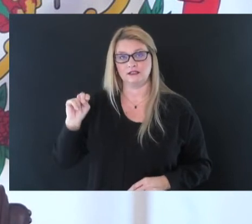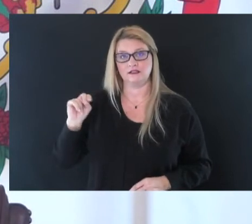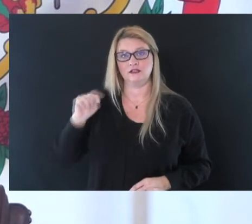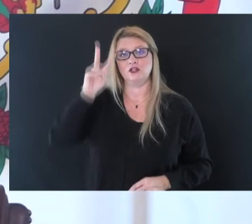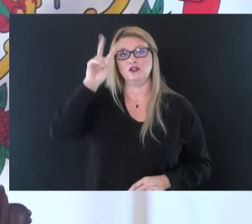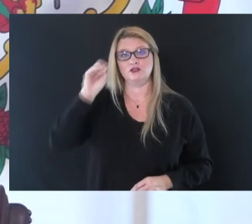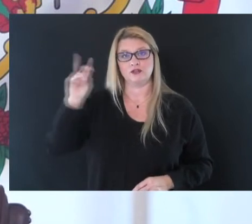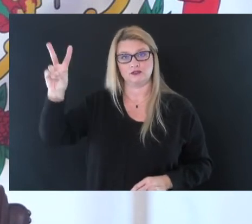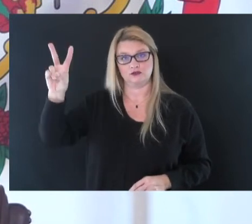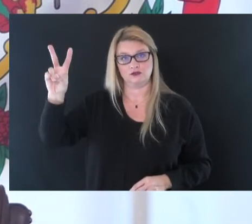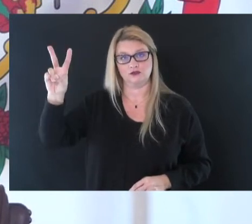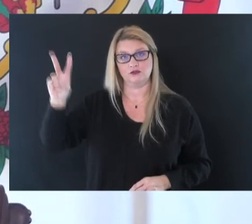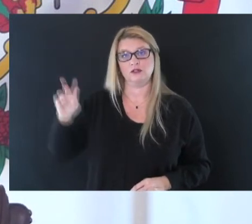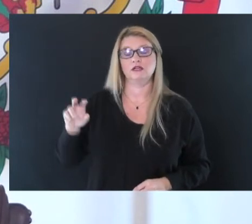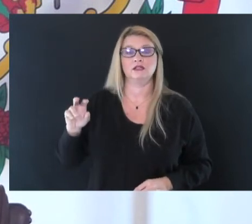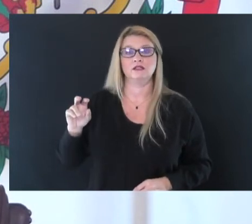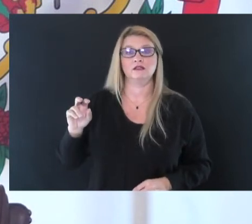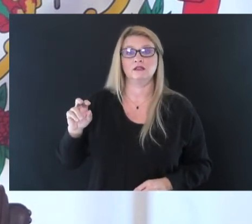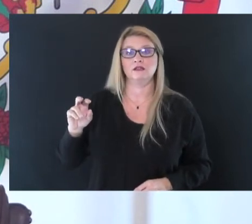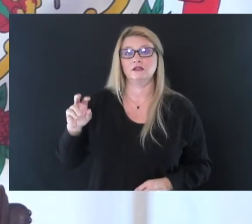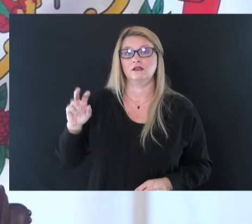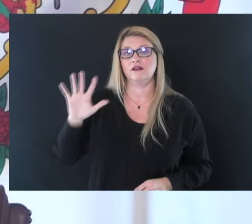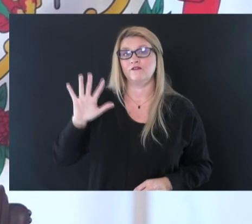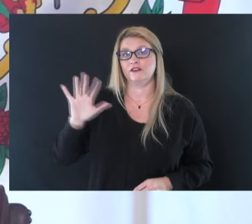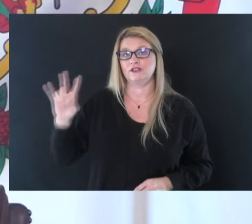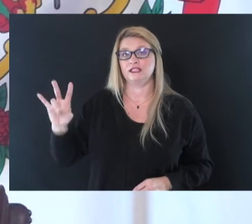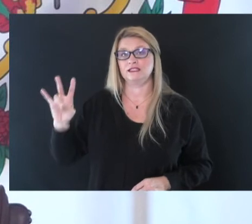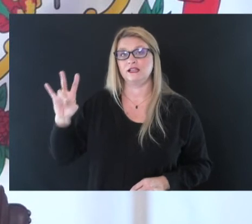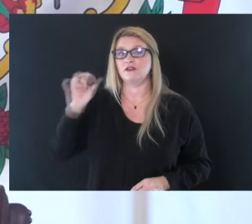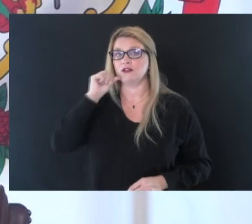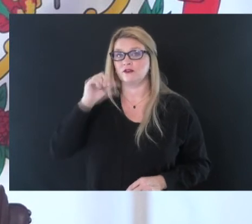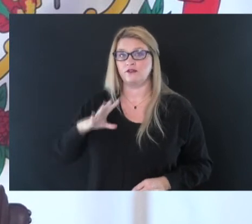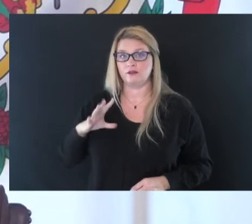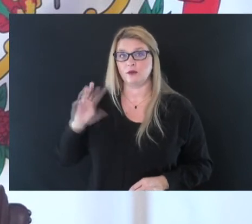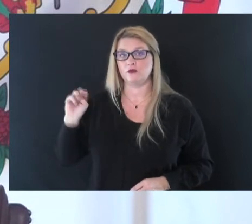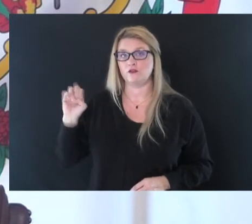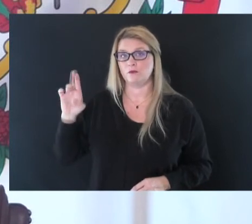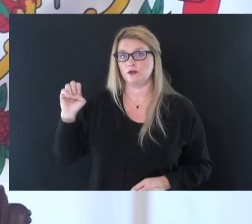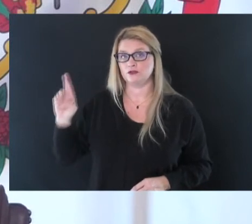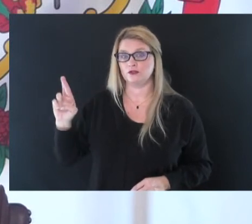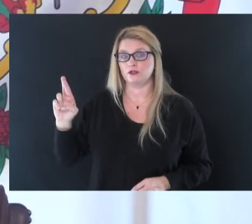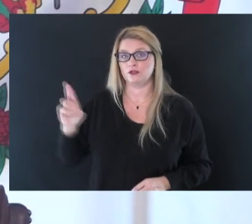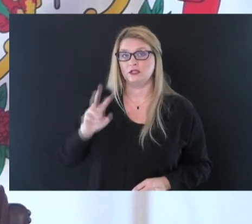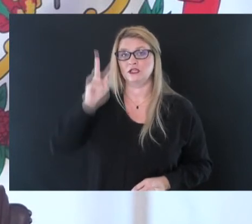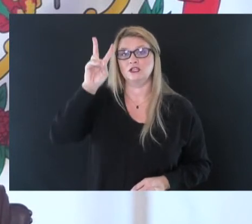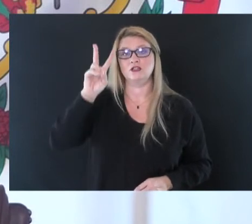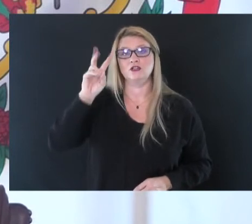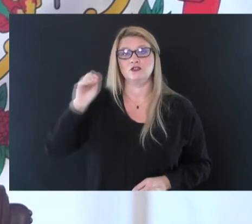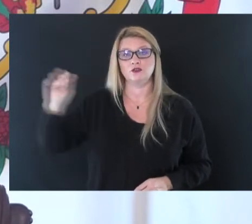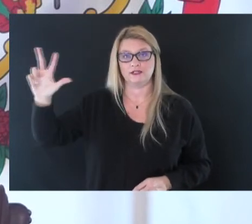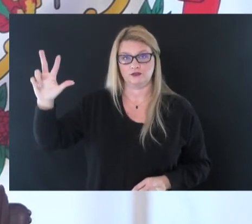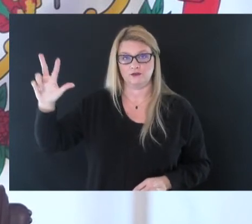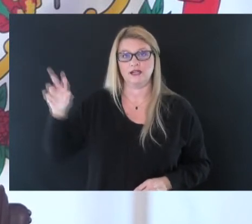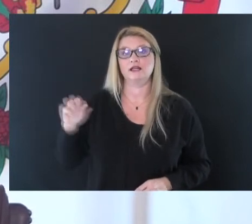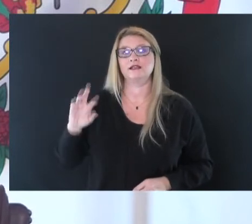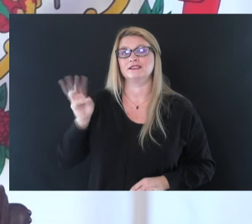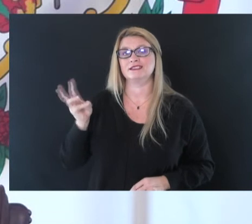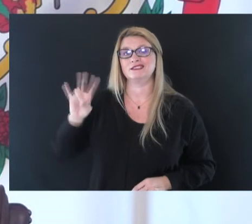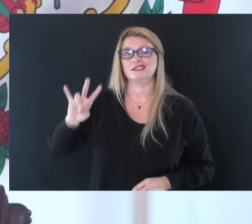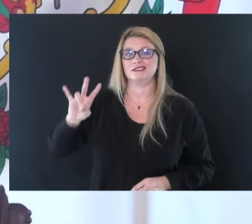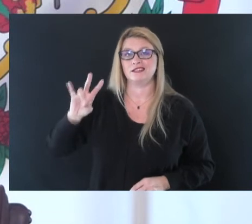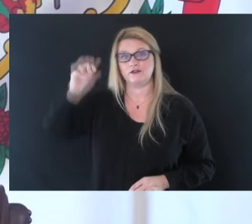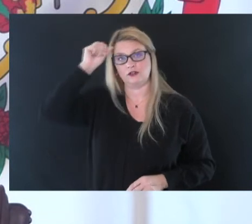The 2002nd death is a 57-year-old female from Mercer County. The 2003rd death is a